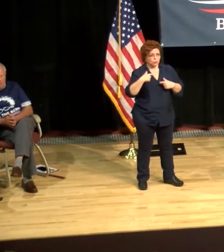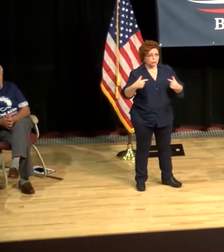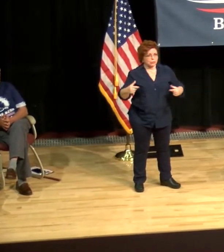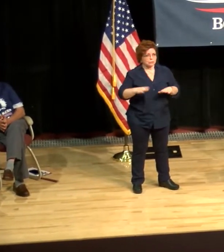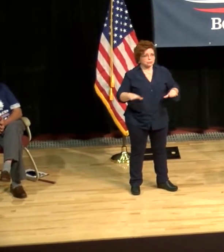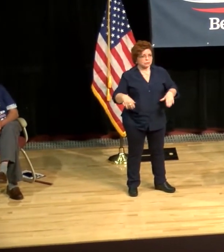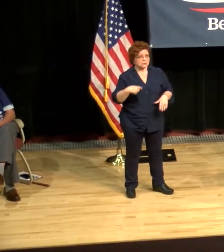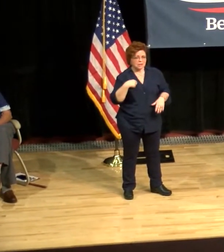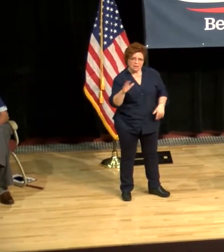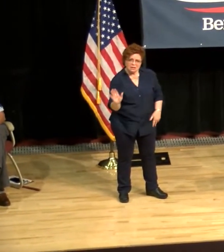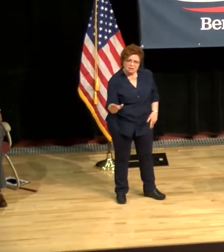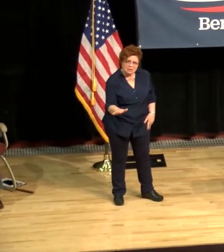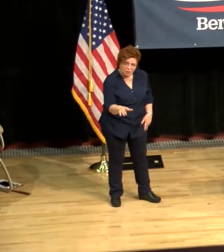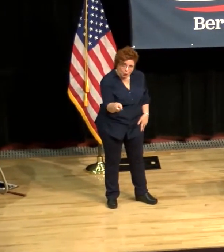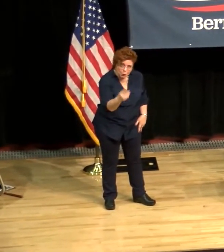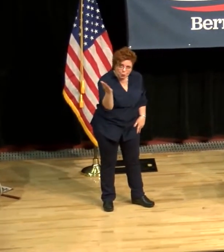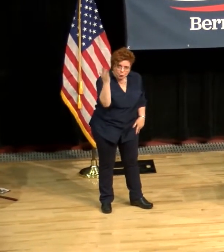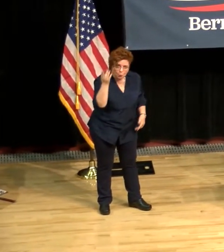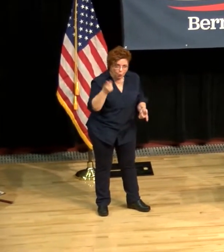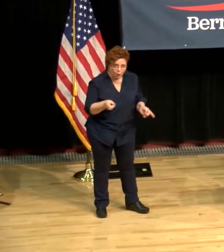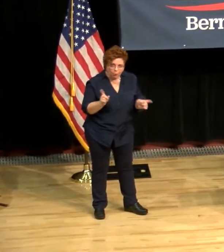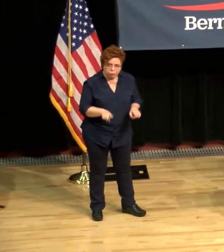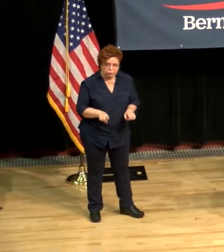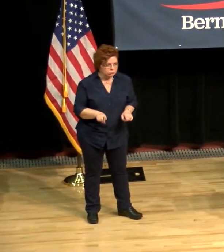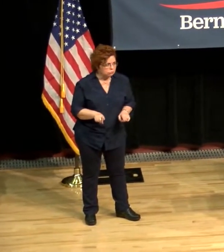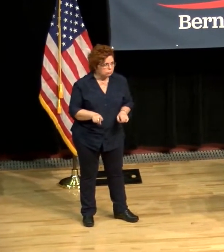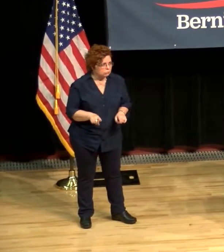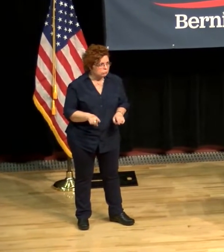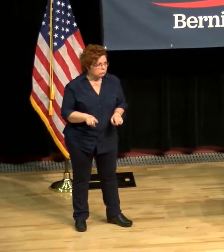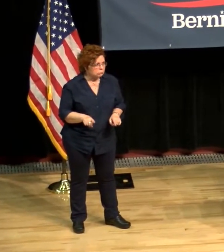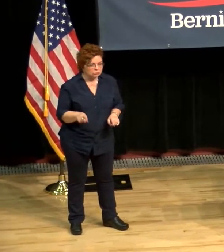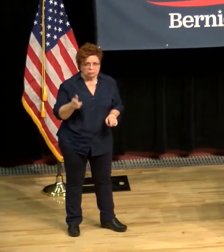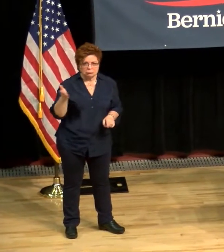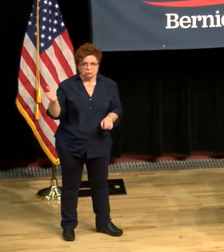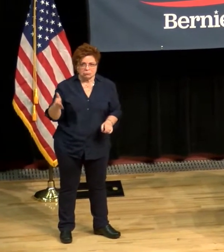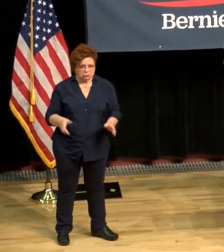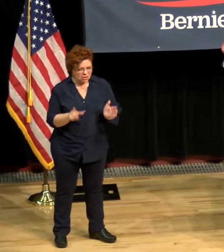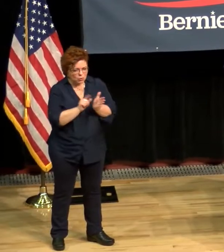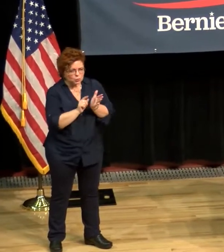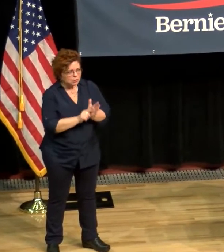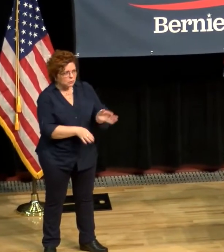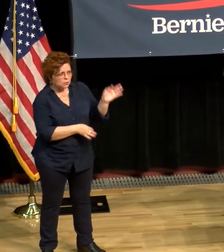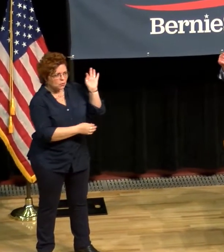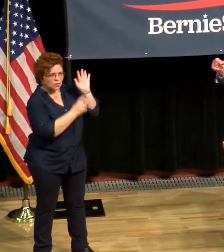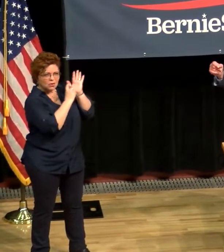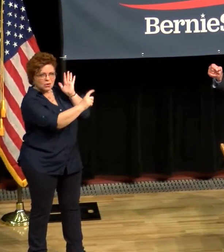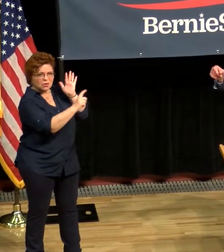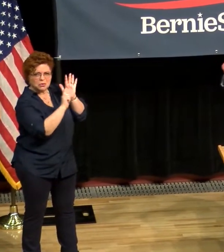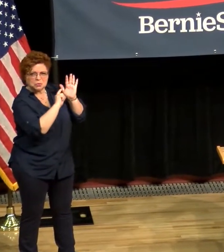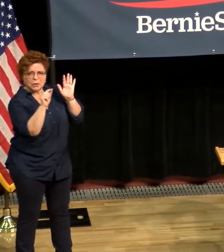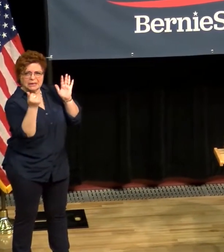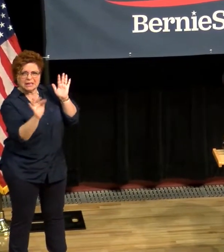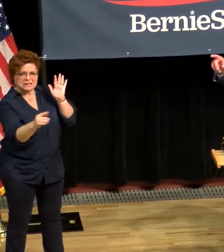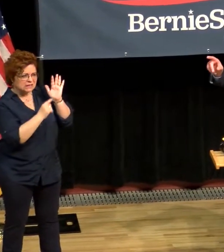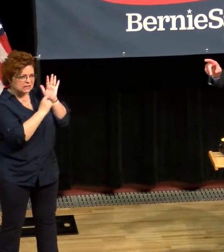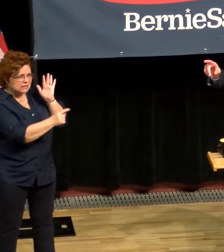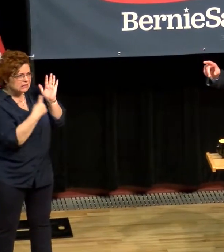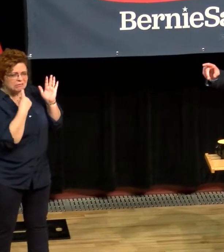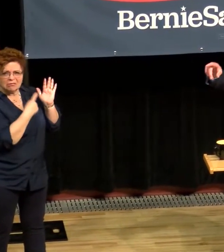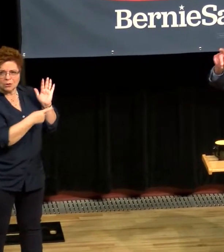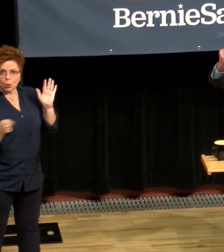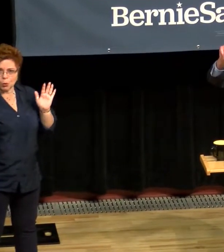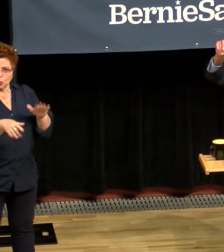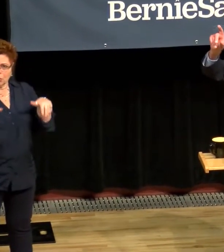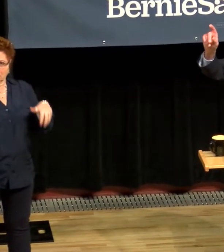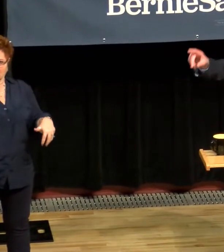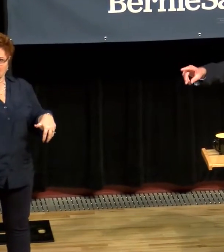to you, you knew about what was going to happen. There it was. Here is the newspaper. They told you that in 2019, and you did nothing.